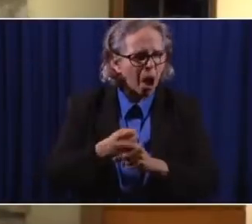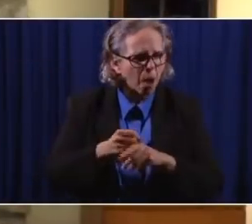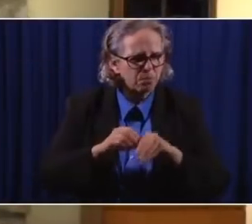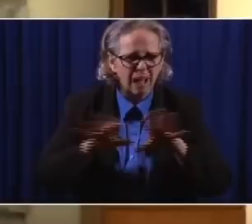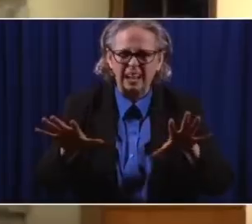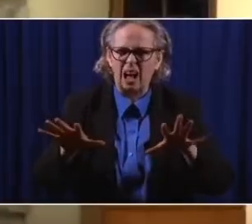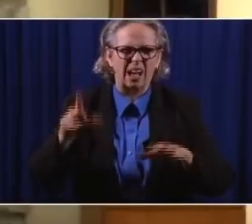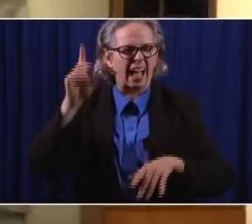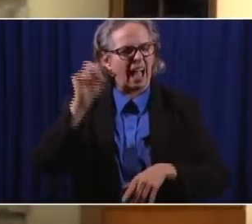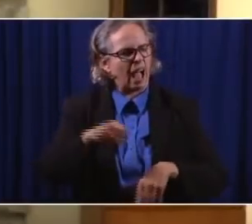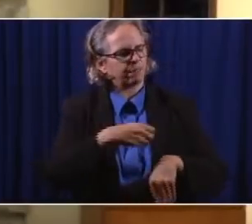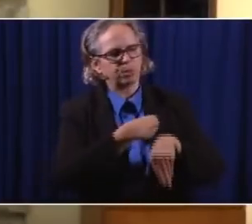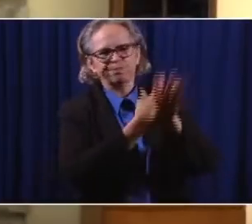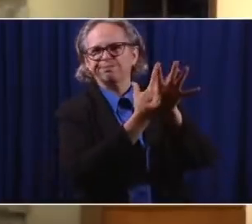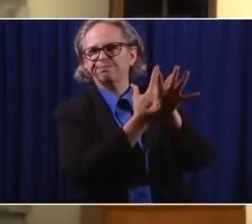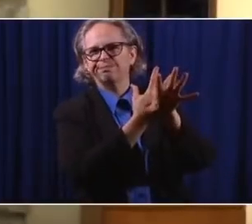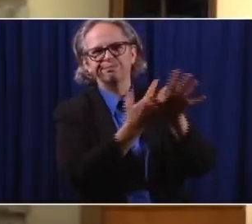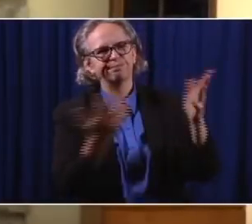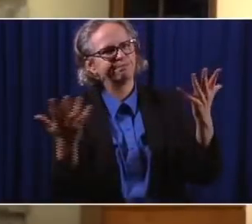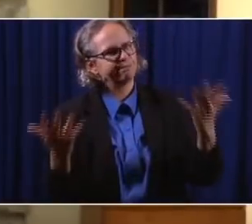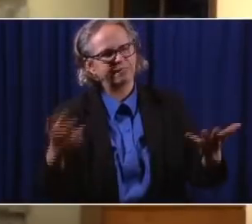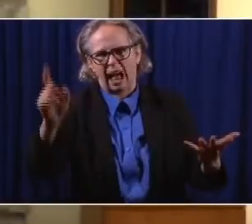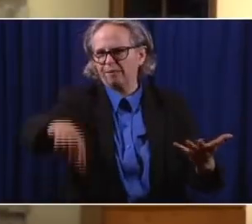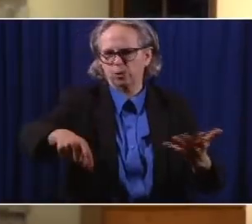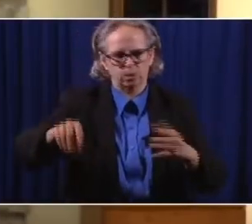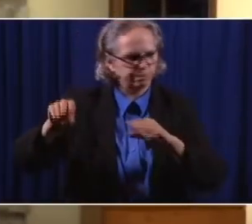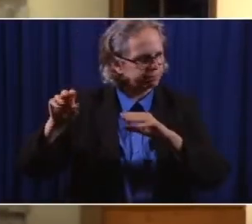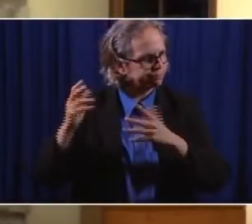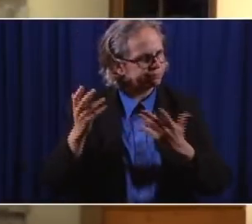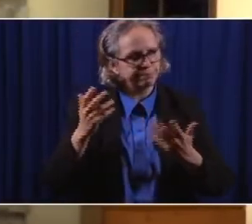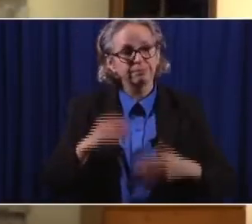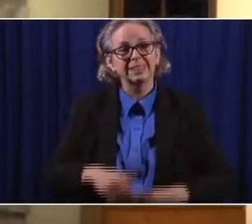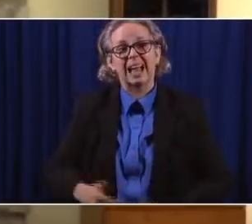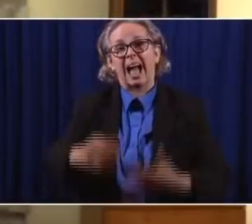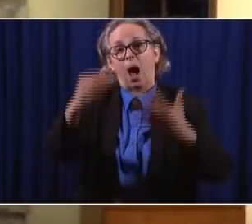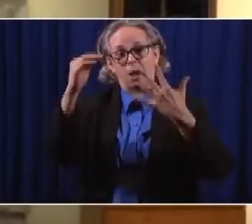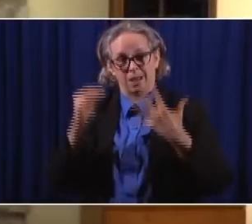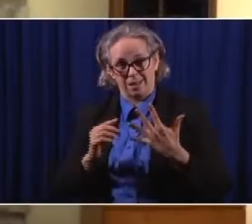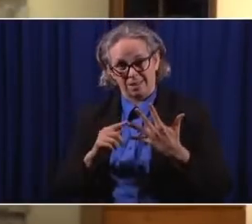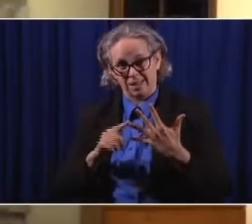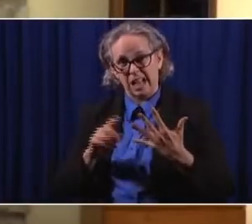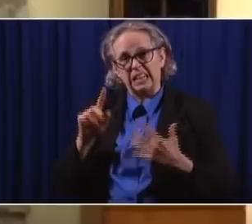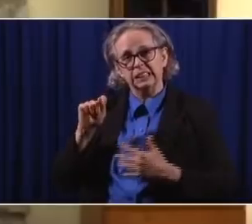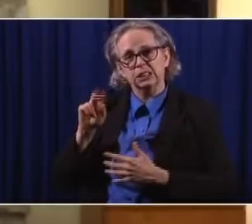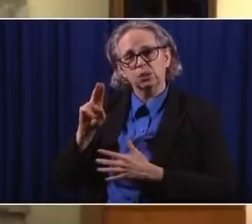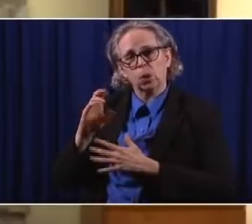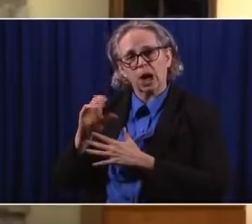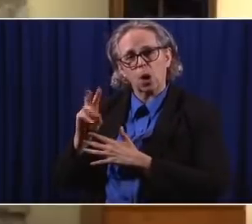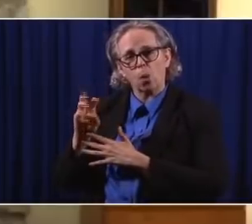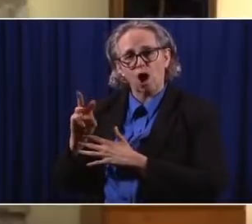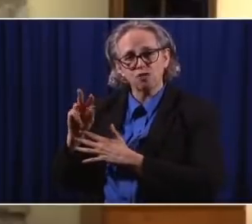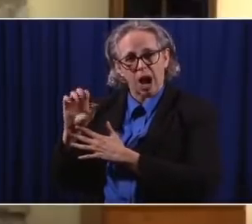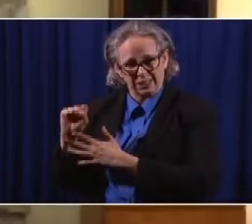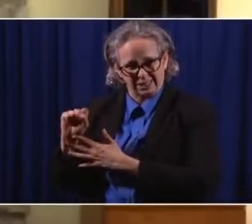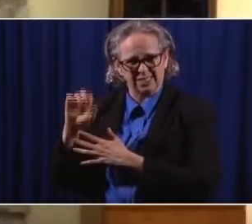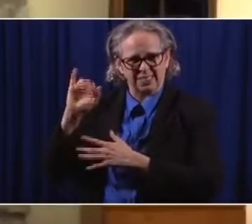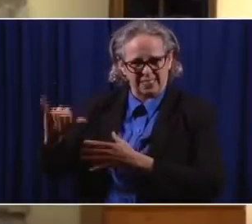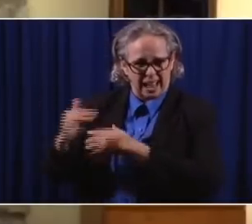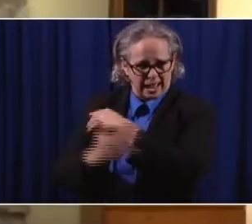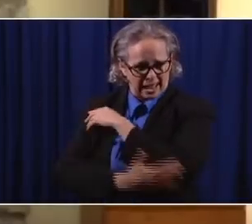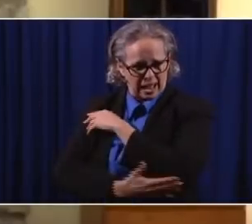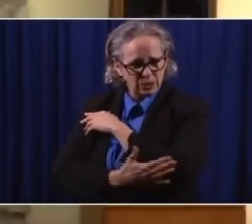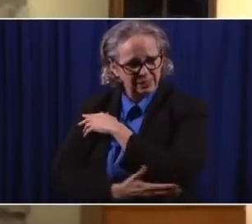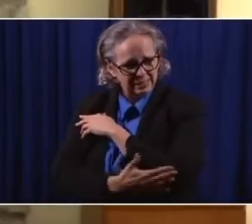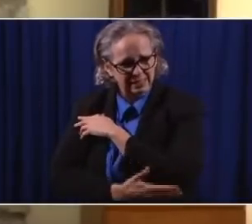sense. So they are going remote. Let's turn to Tuscarawas County. They're red for the first time this week. They're at a fairly high